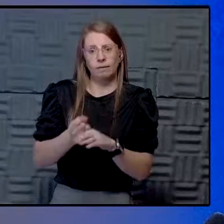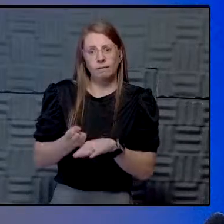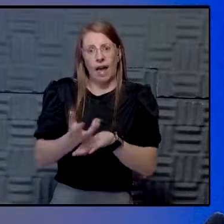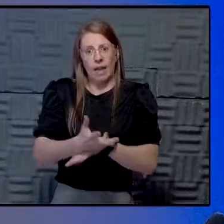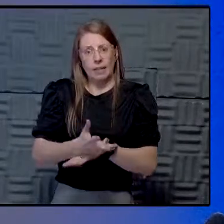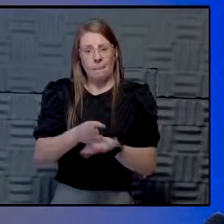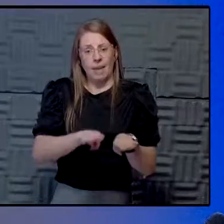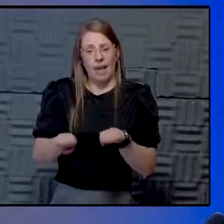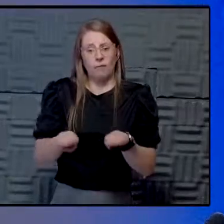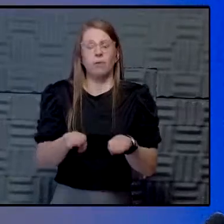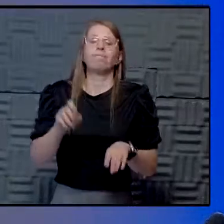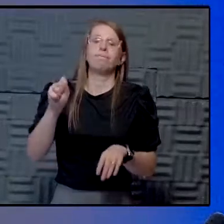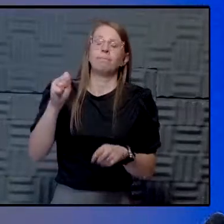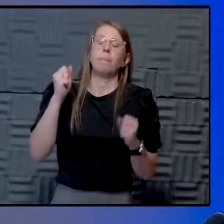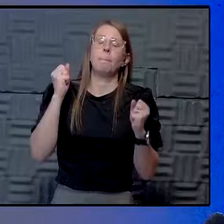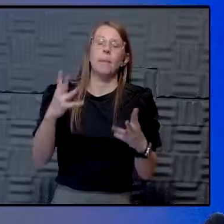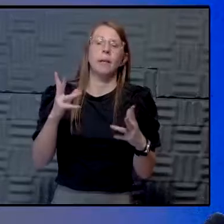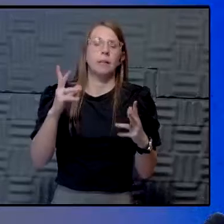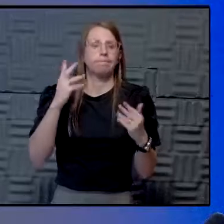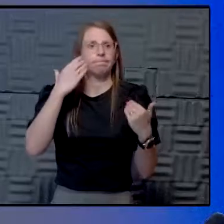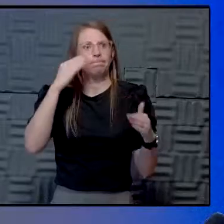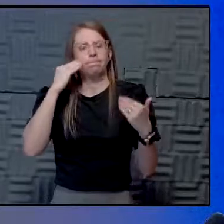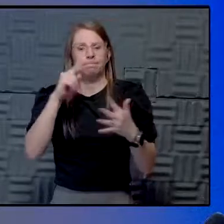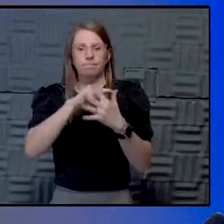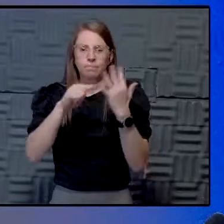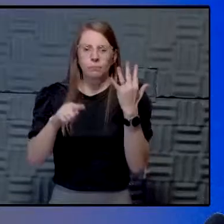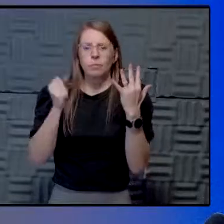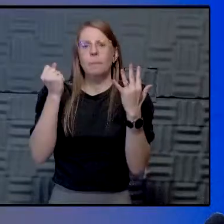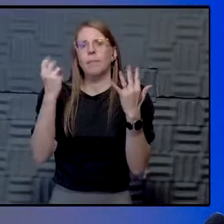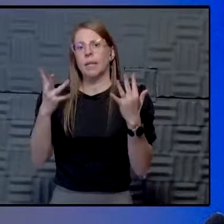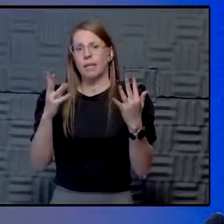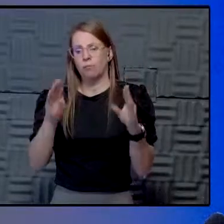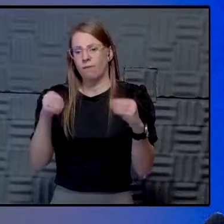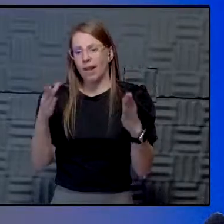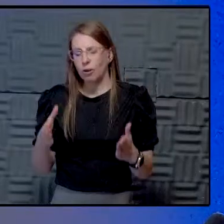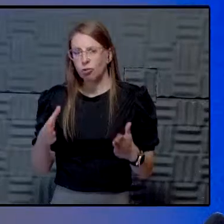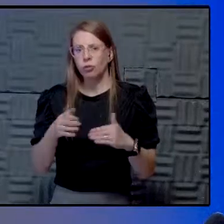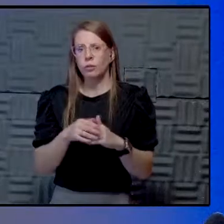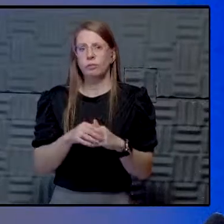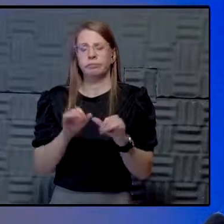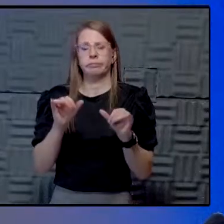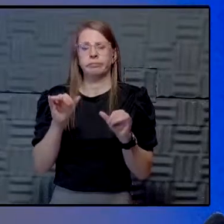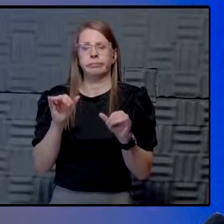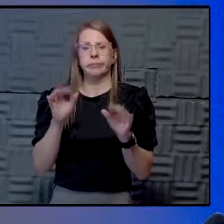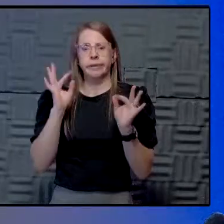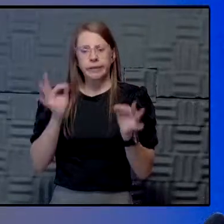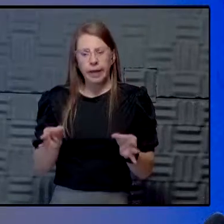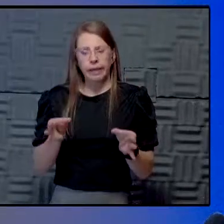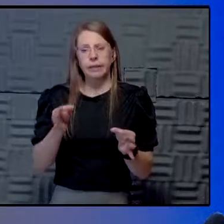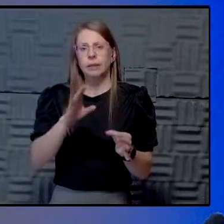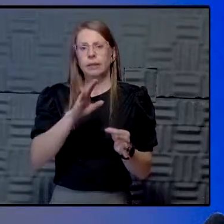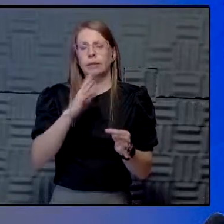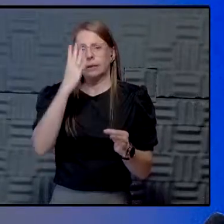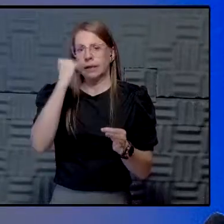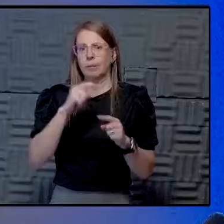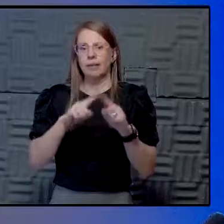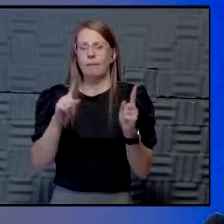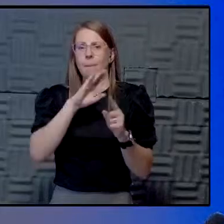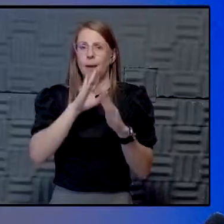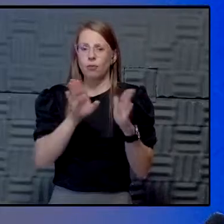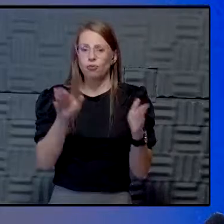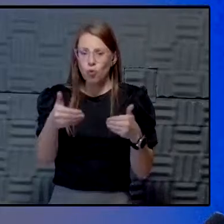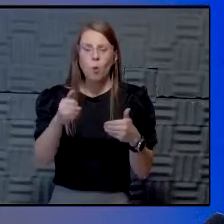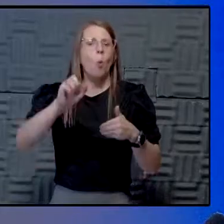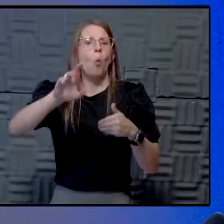the unknown that created a lot of fear, and we did have many providers who chose to sleep in separate bedrooms or stay in